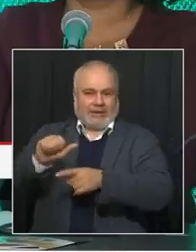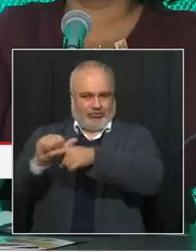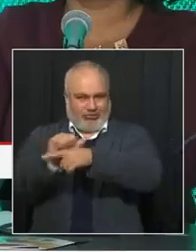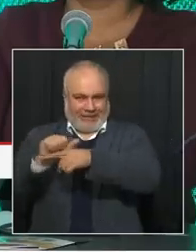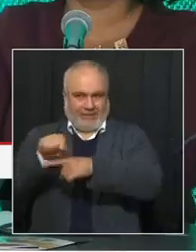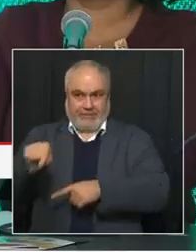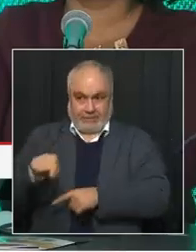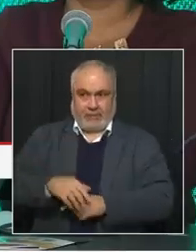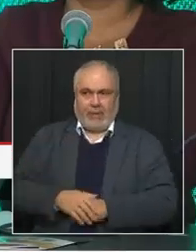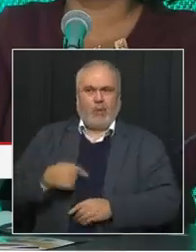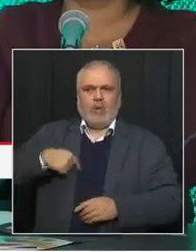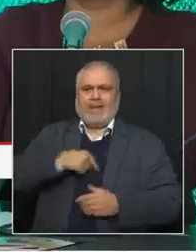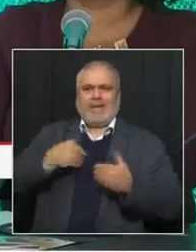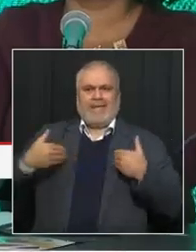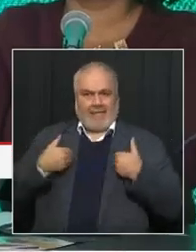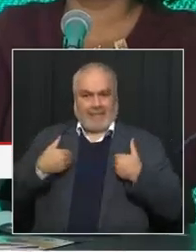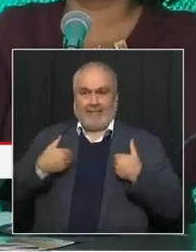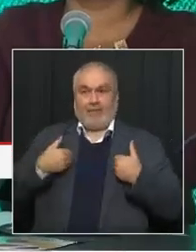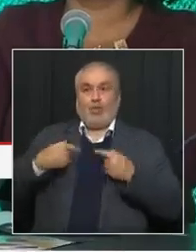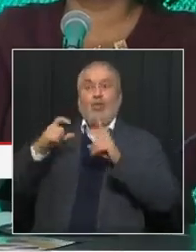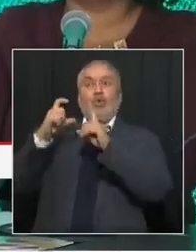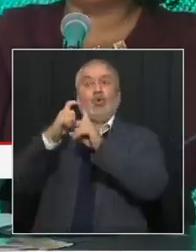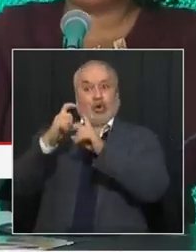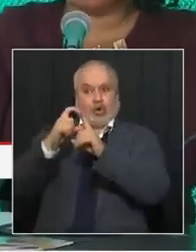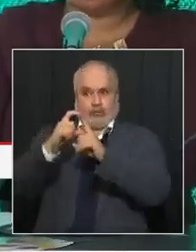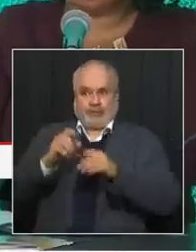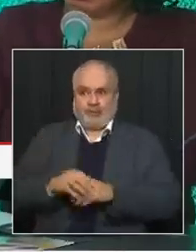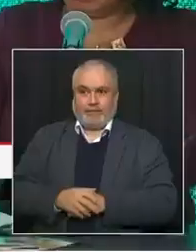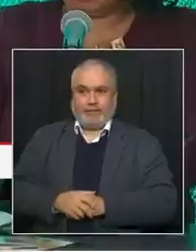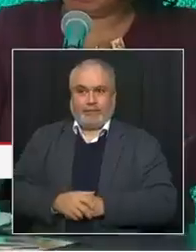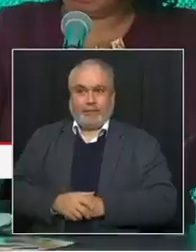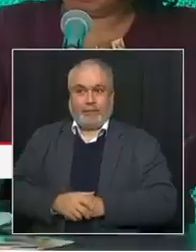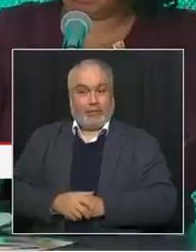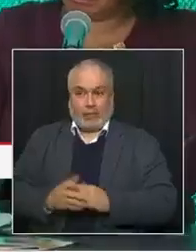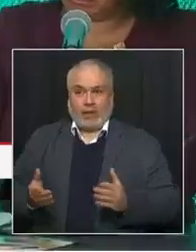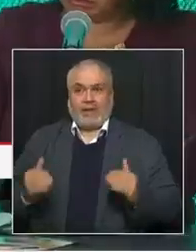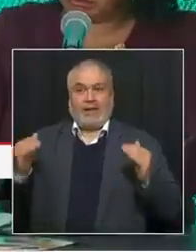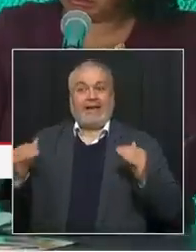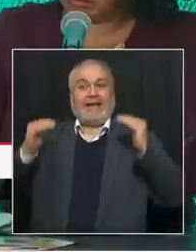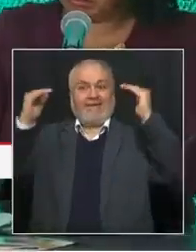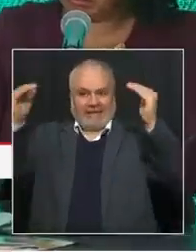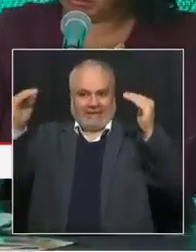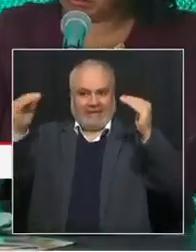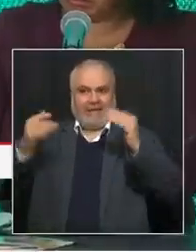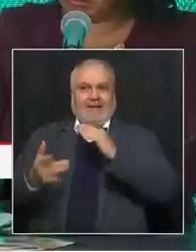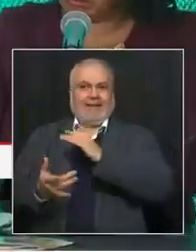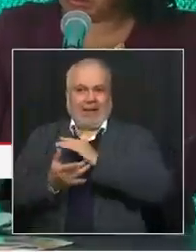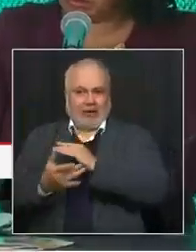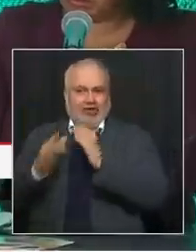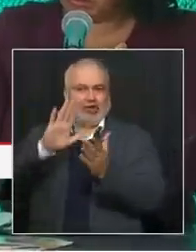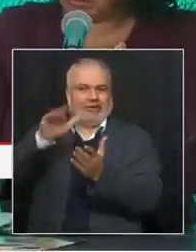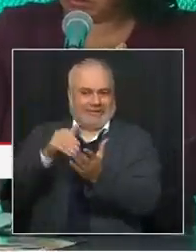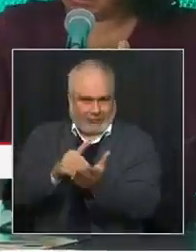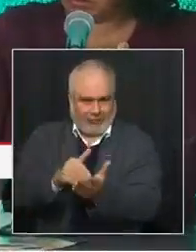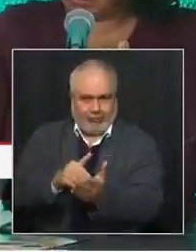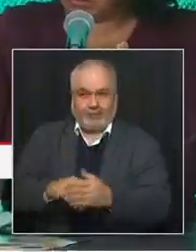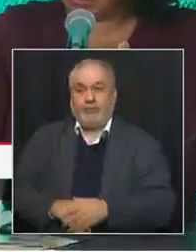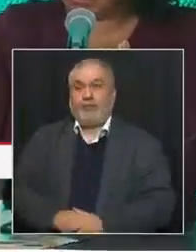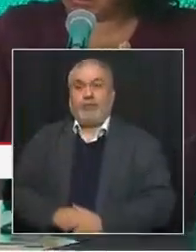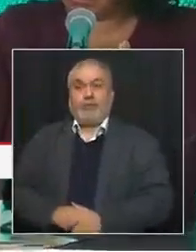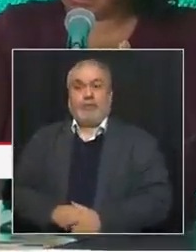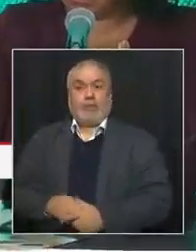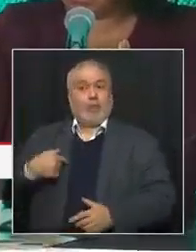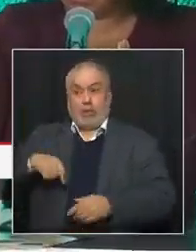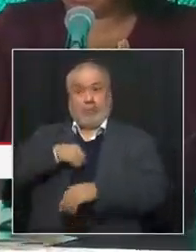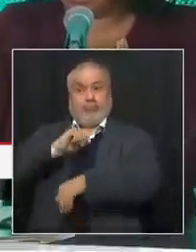training, and new words, and it's called Advanced Technical Centers. We opened an advanced technical center at the